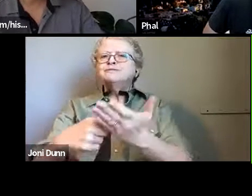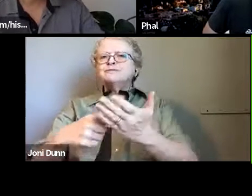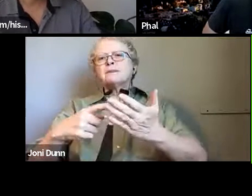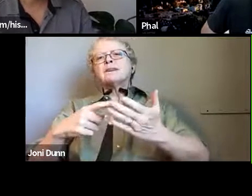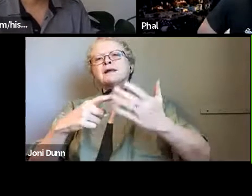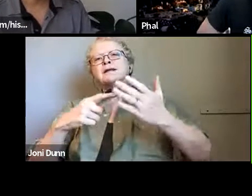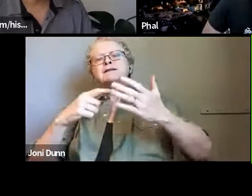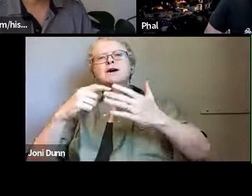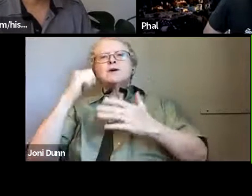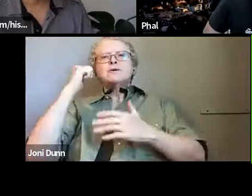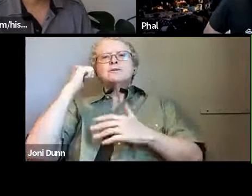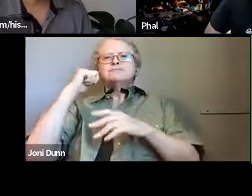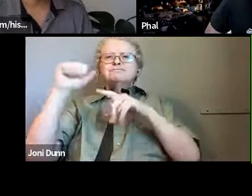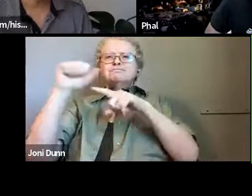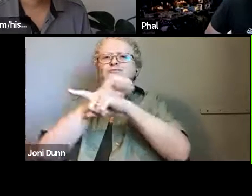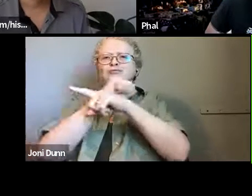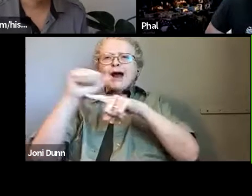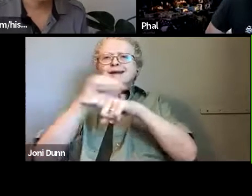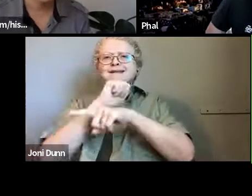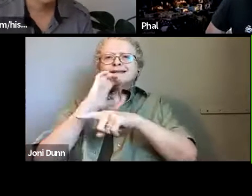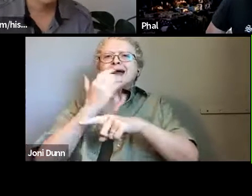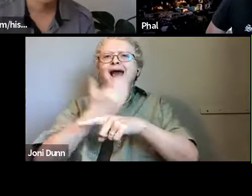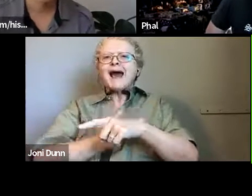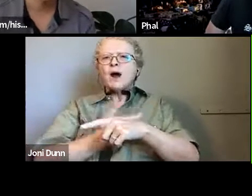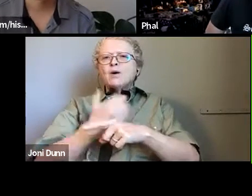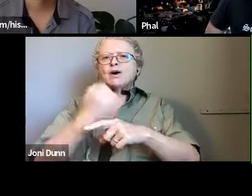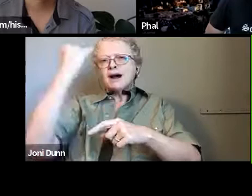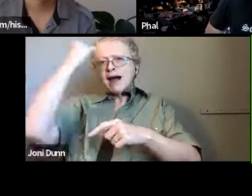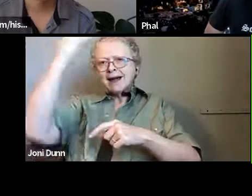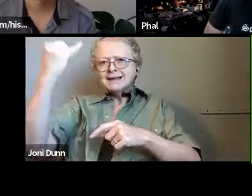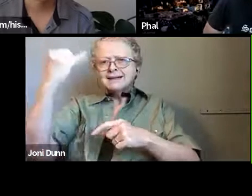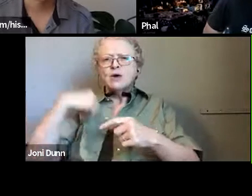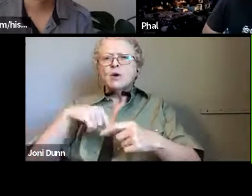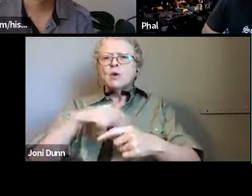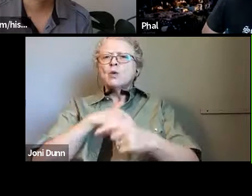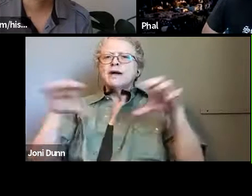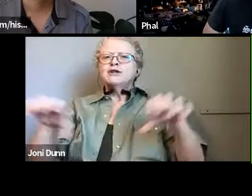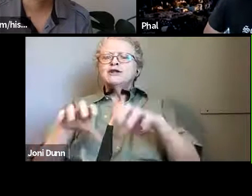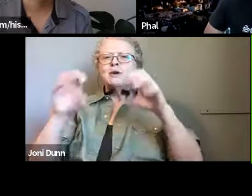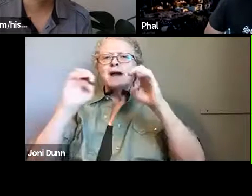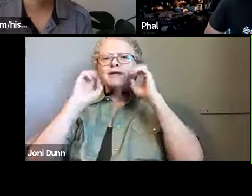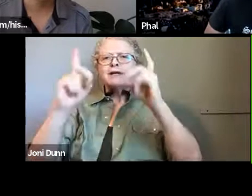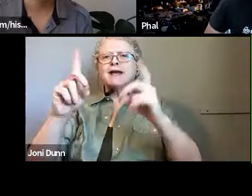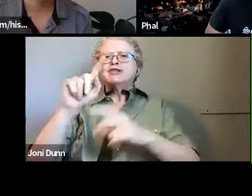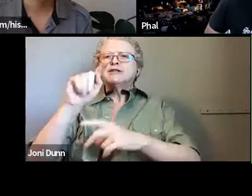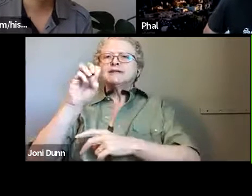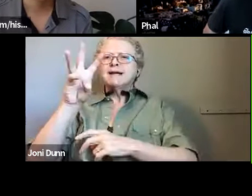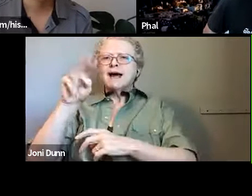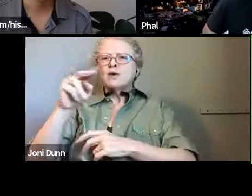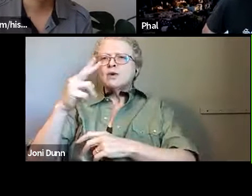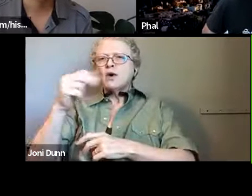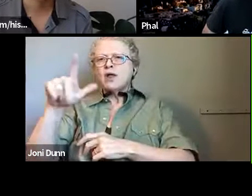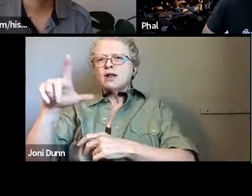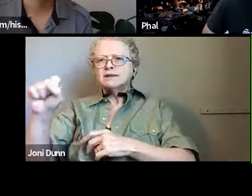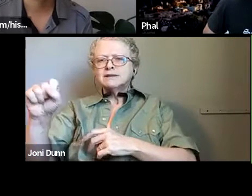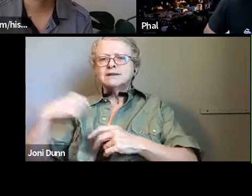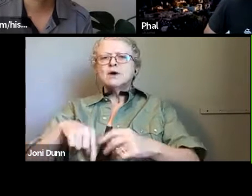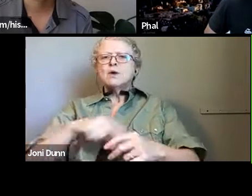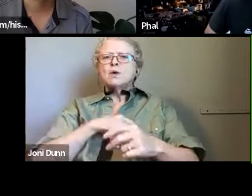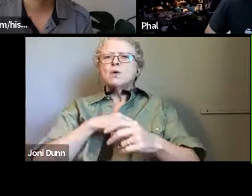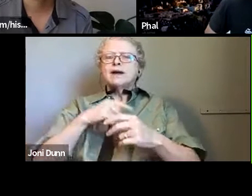us, we do those educations, we do town halls, we do panels, same thing with People's Collective. We started in